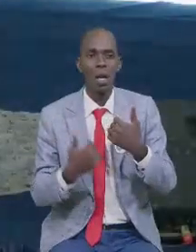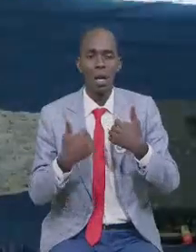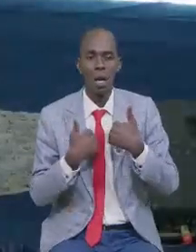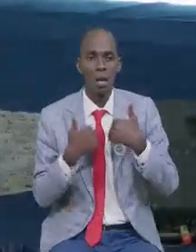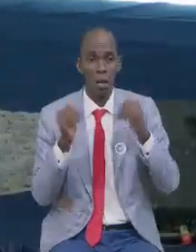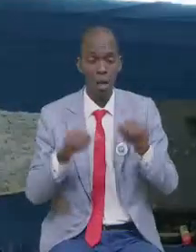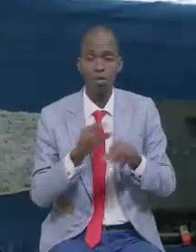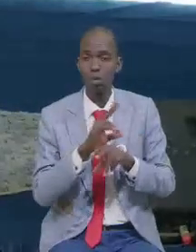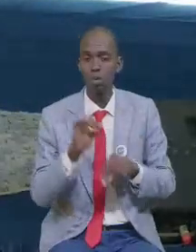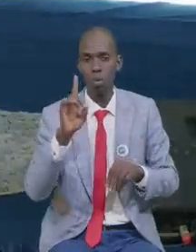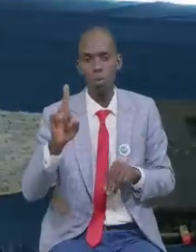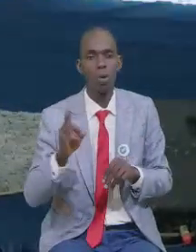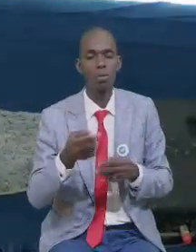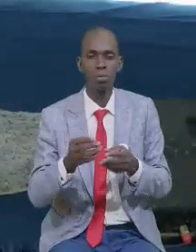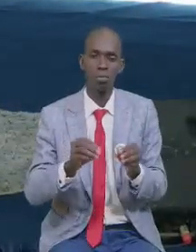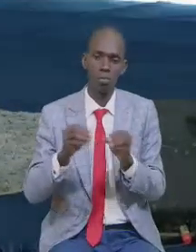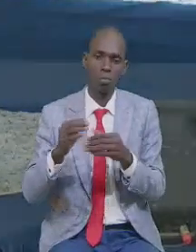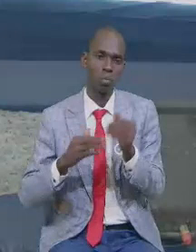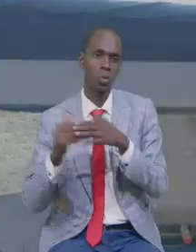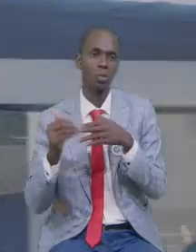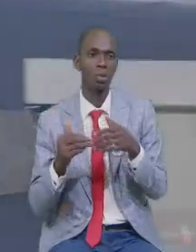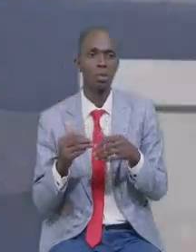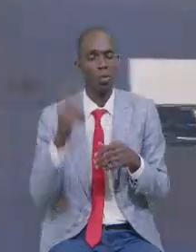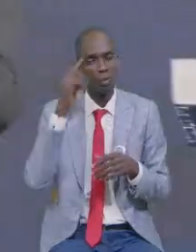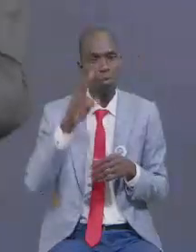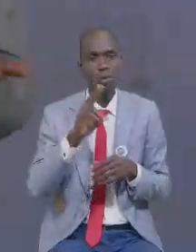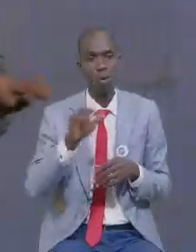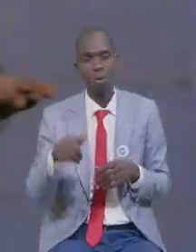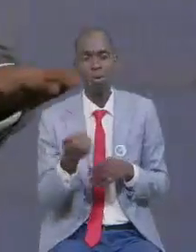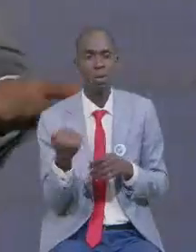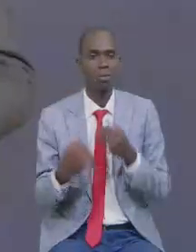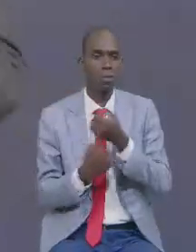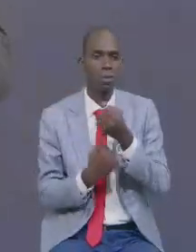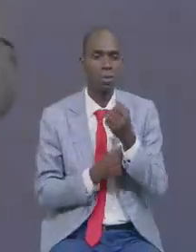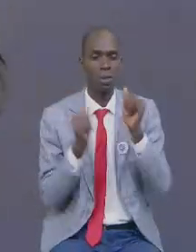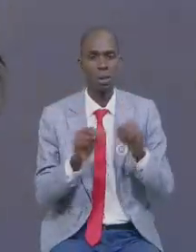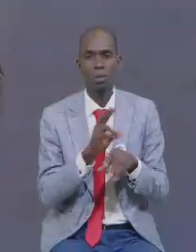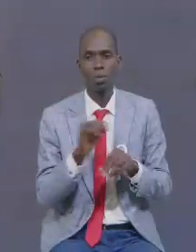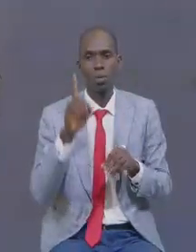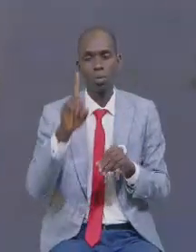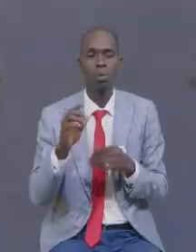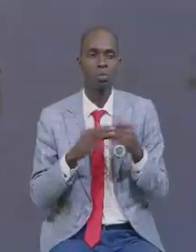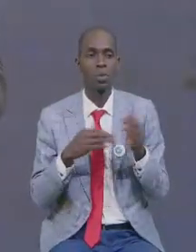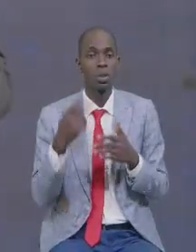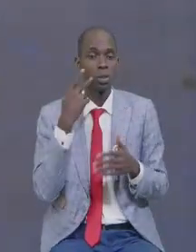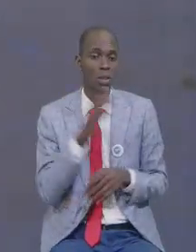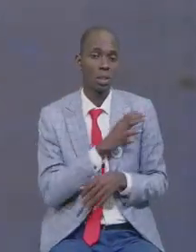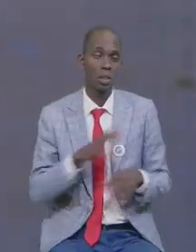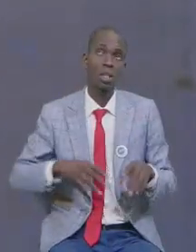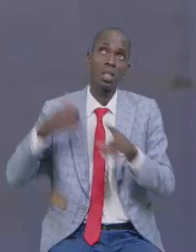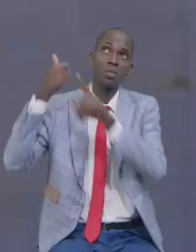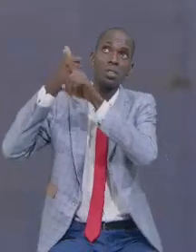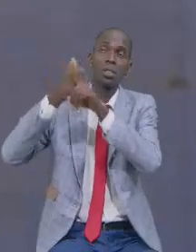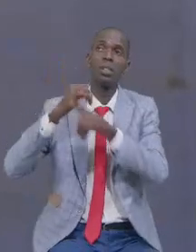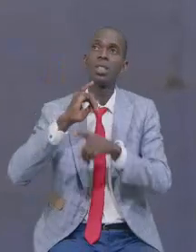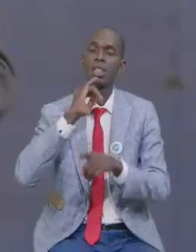Other foundation can no man lay. Christ, the foundation himself, he laid that foundation, the foundation of the